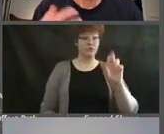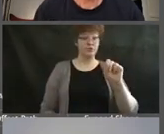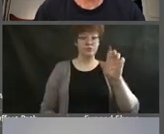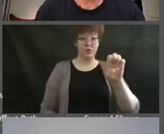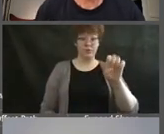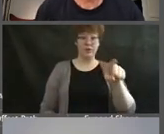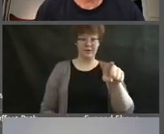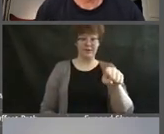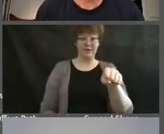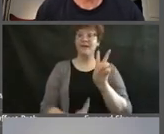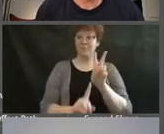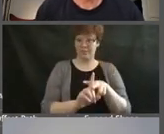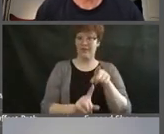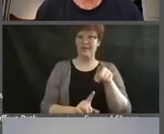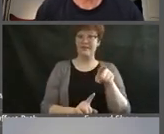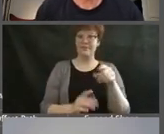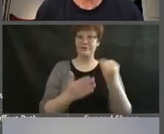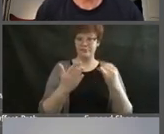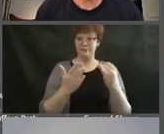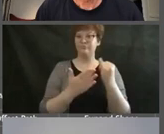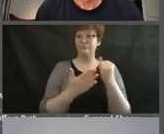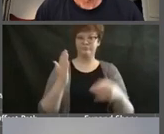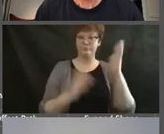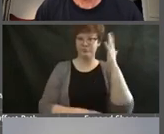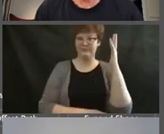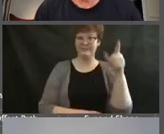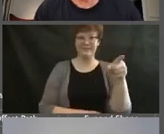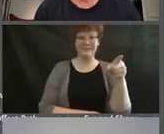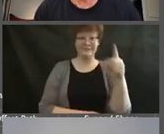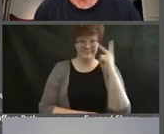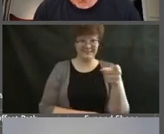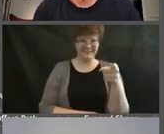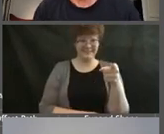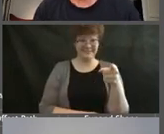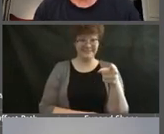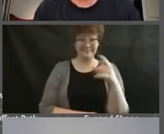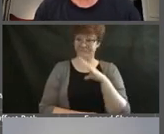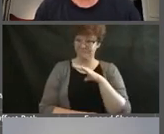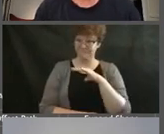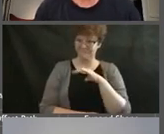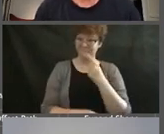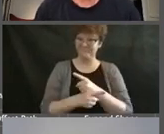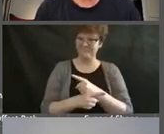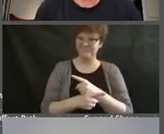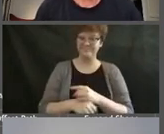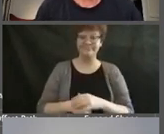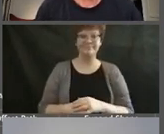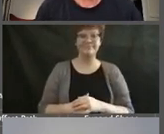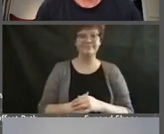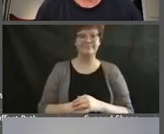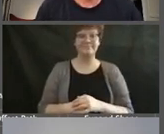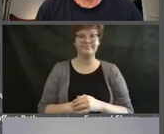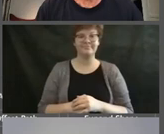There's that tree that we just made that goes back there. Kind of cool, huh? So it's a way of creating, another way of